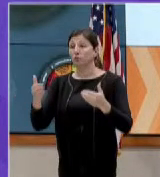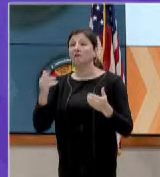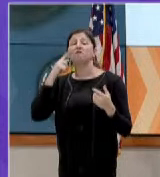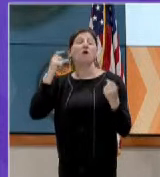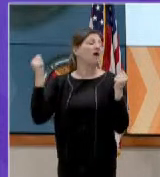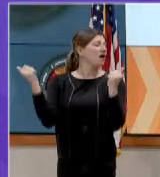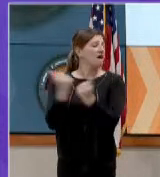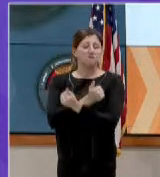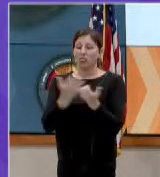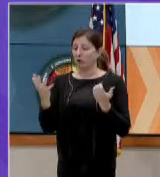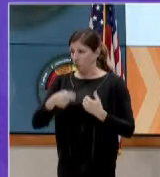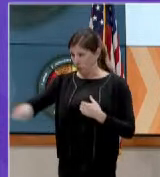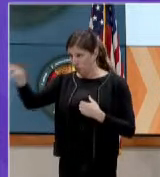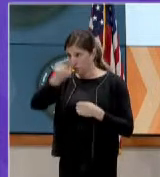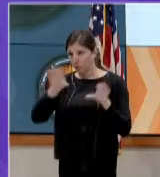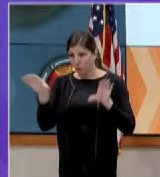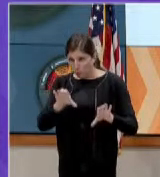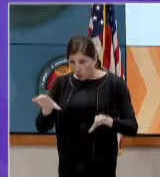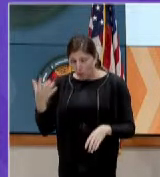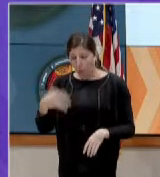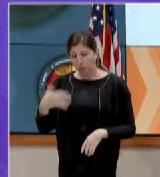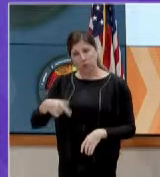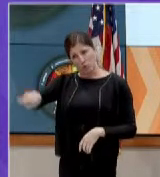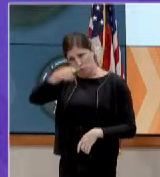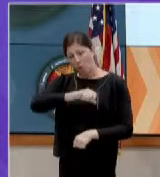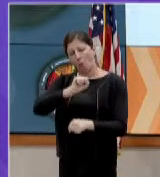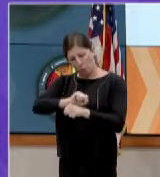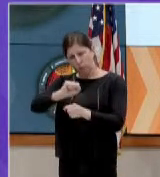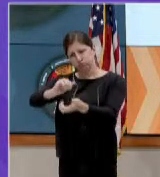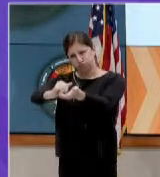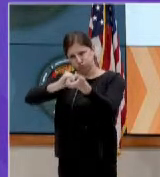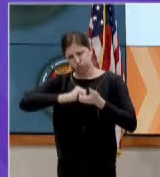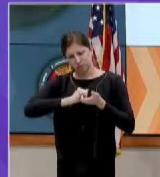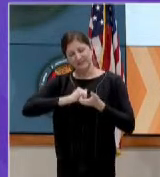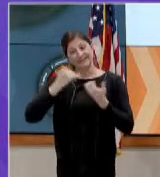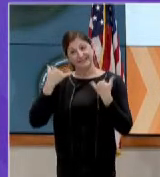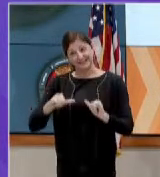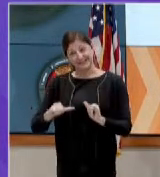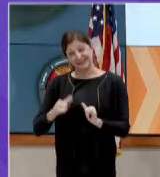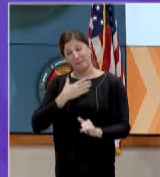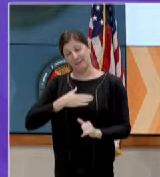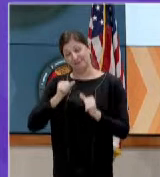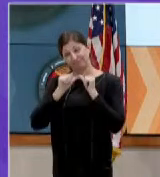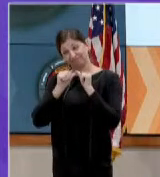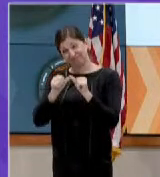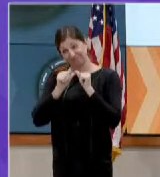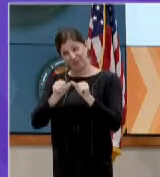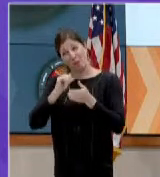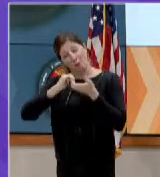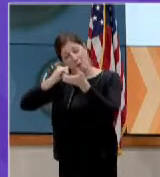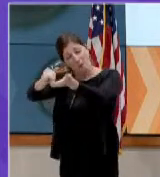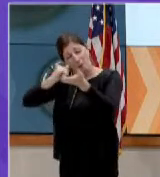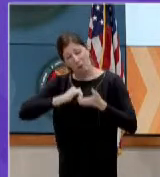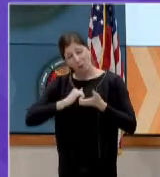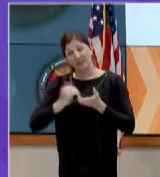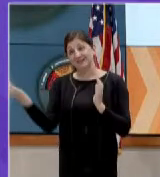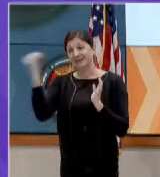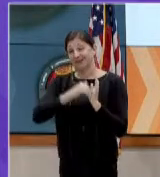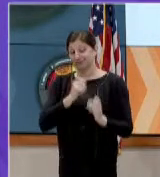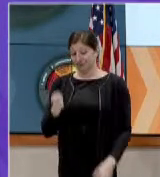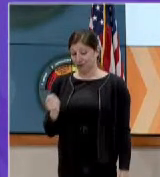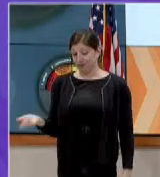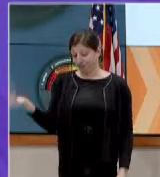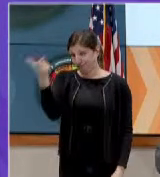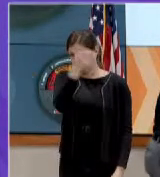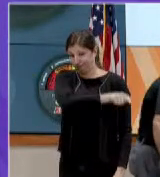much for everything you're doing. You have worked with us, but we still need you to work with us yet again. Judge, I'll turn it